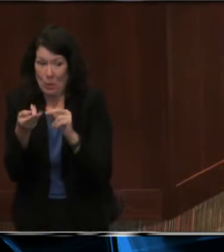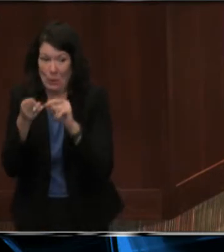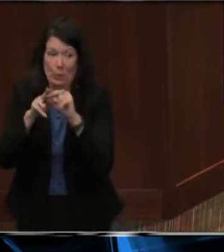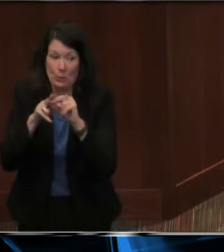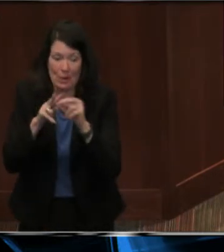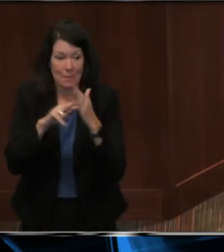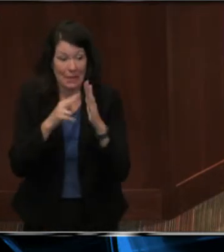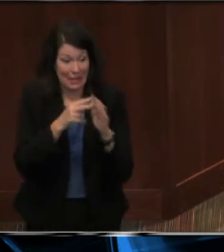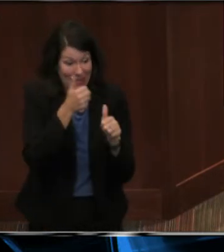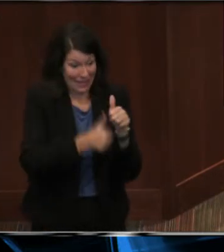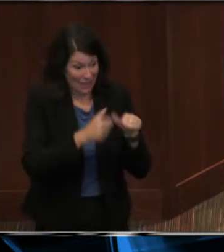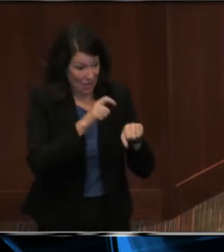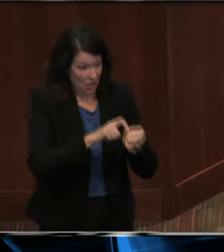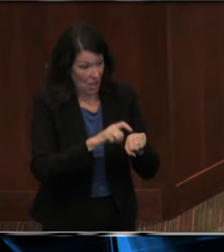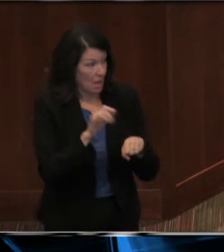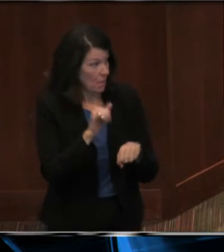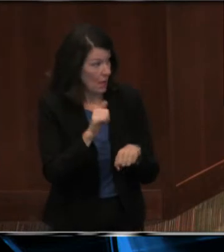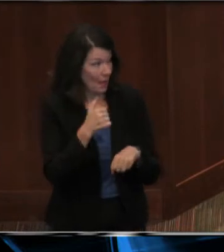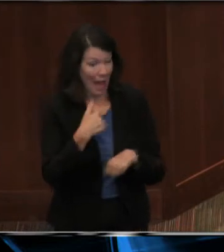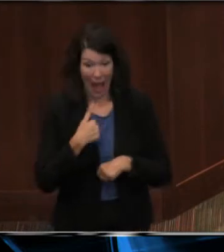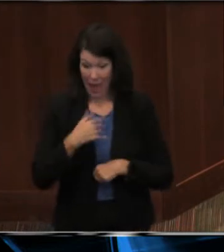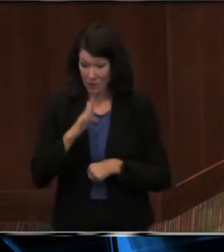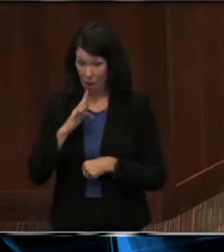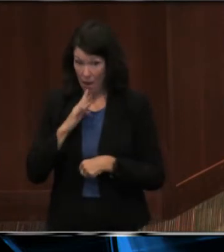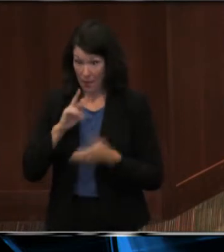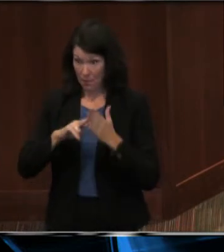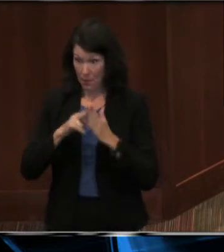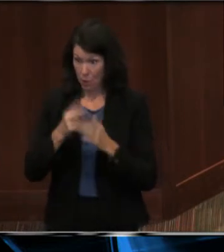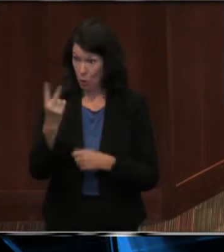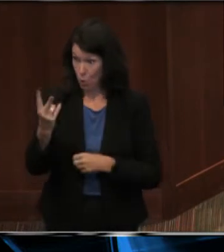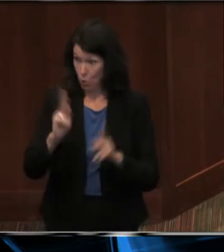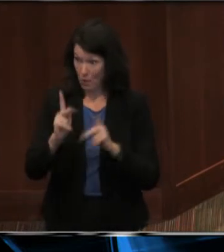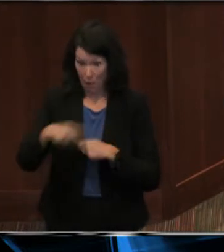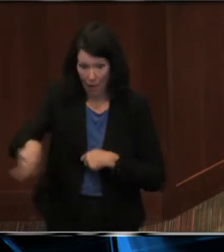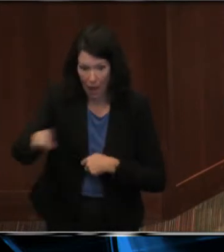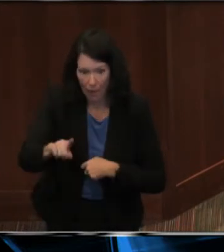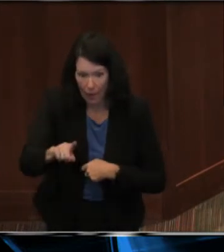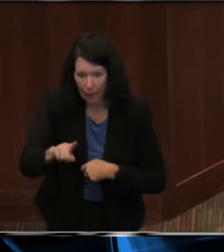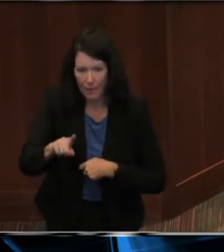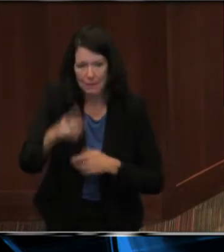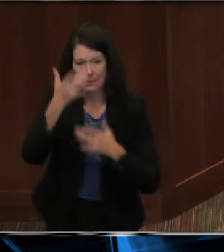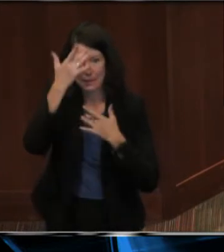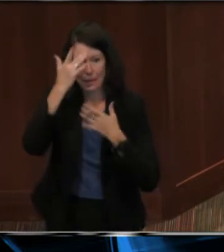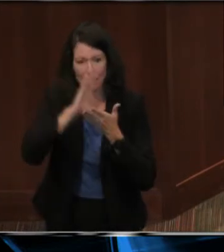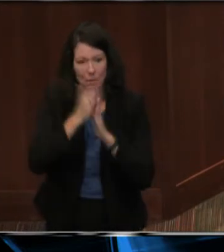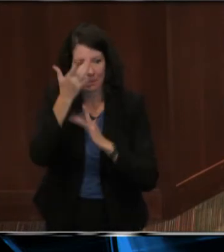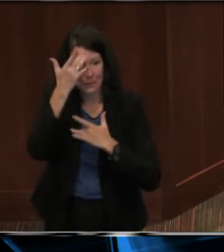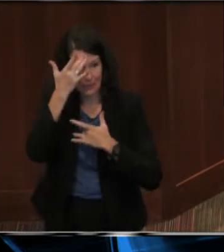spread. So for every time, like if I cough, 2 of you would get sick, if that kind of simplifies it.